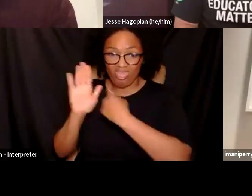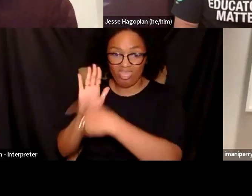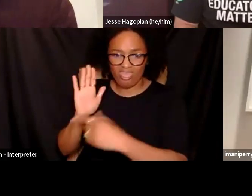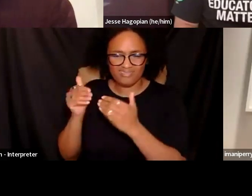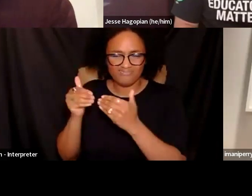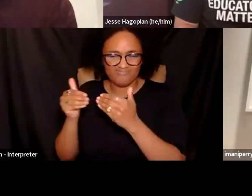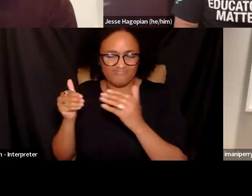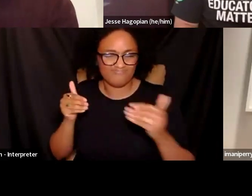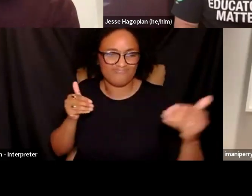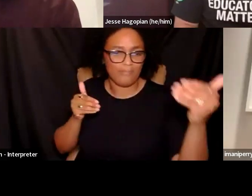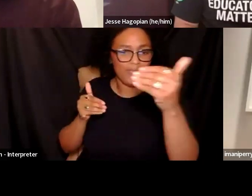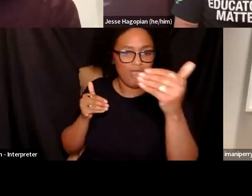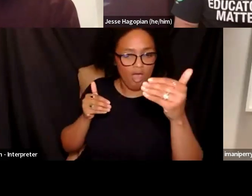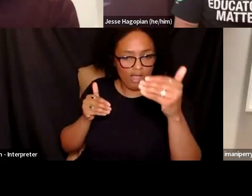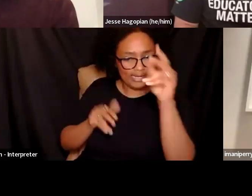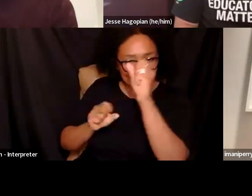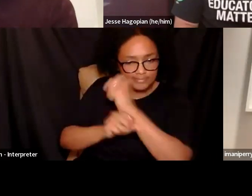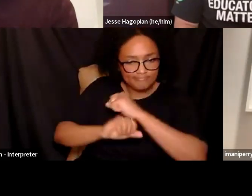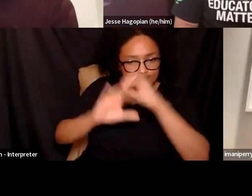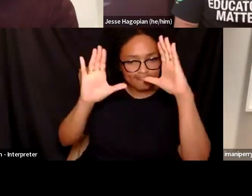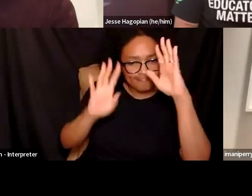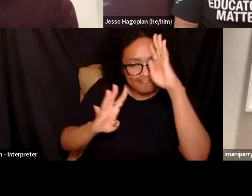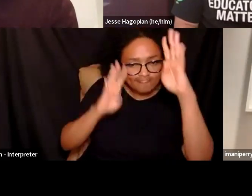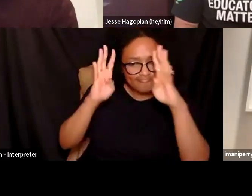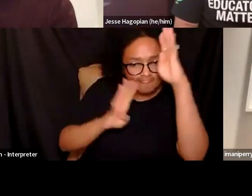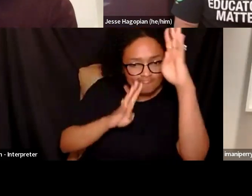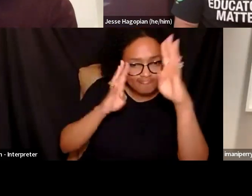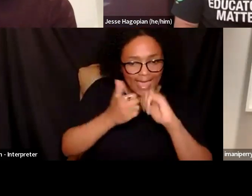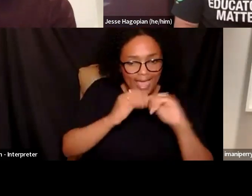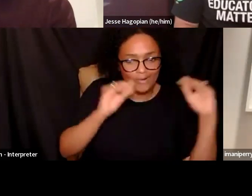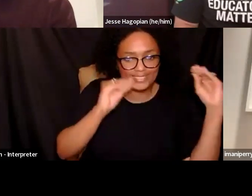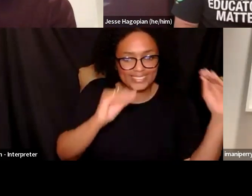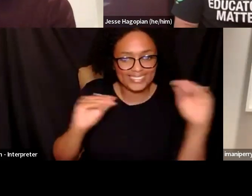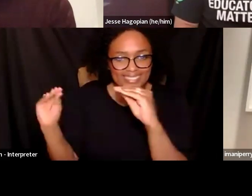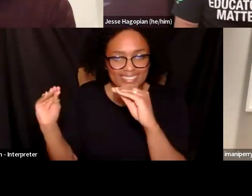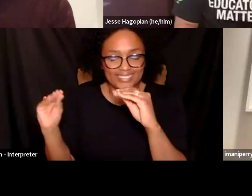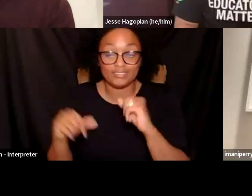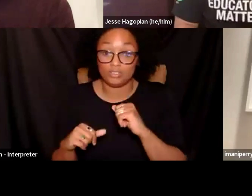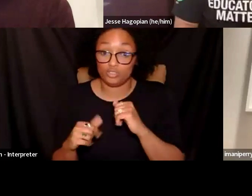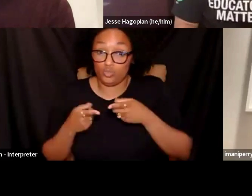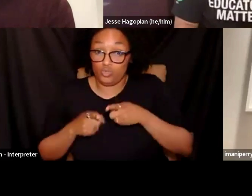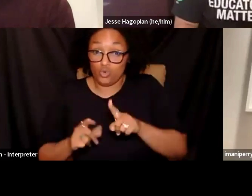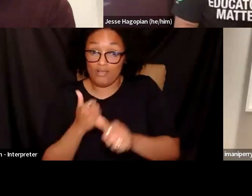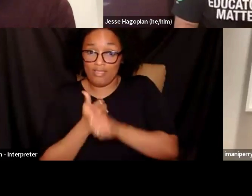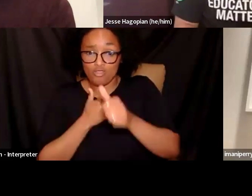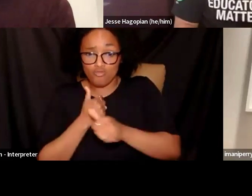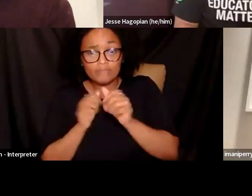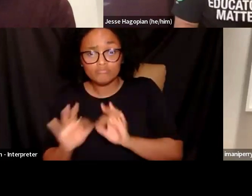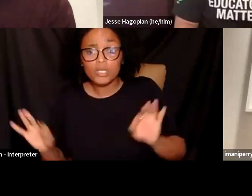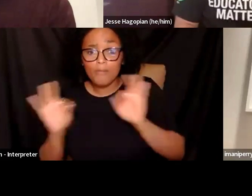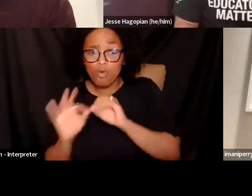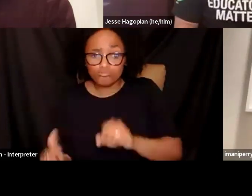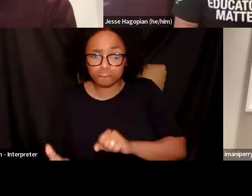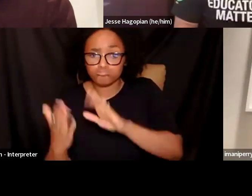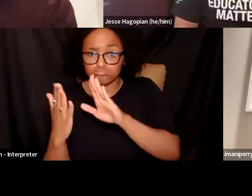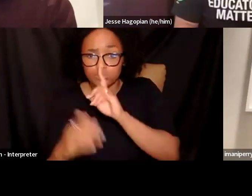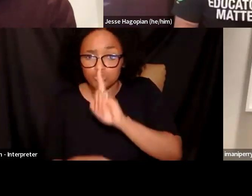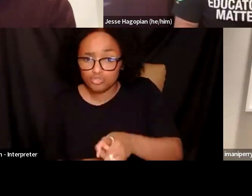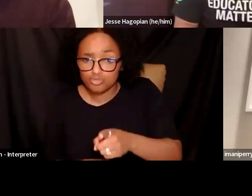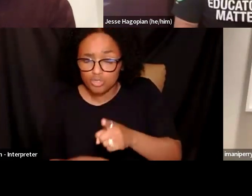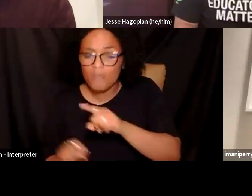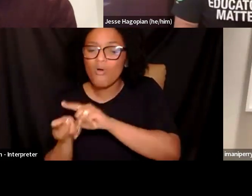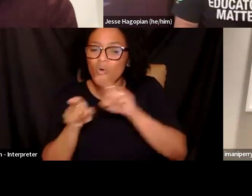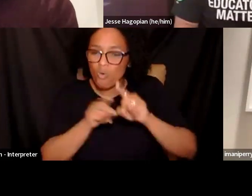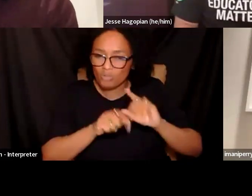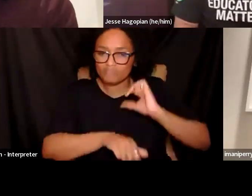that's, so striking back is not the only thing that we can occupy ourselves with if we're actually trying to lay the